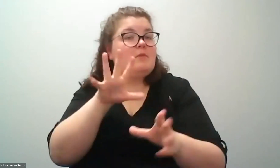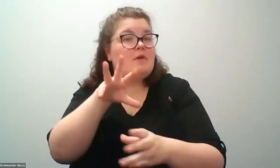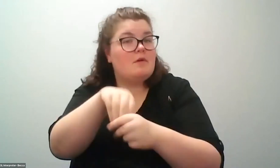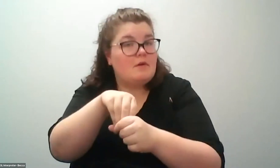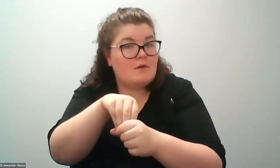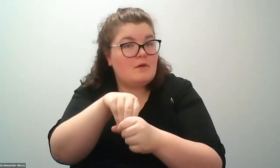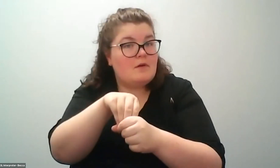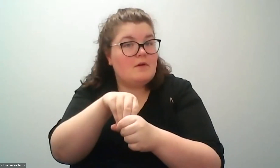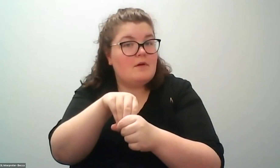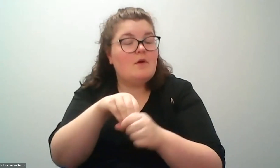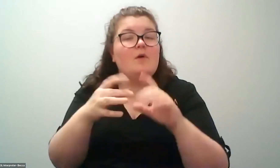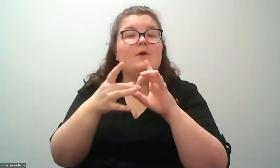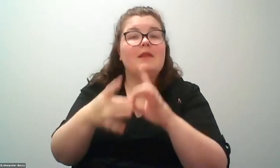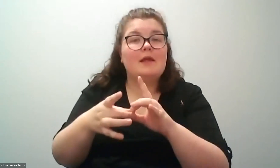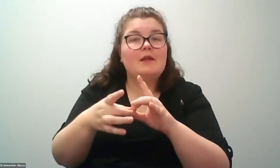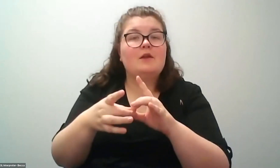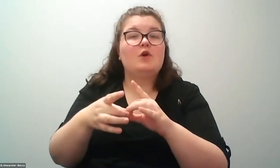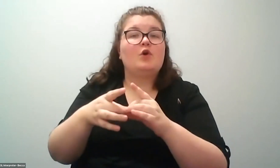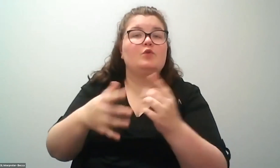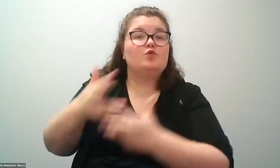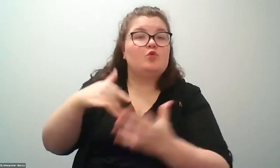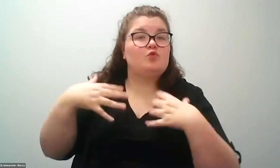health services and labor market company